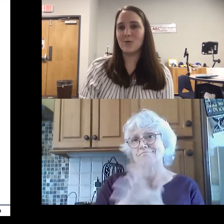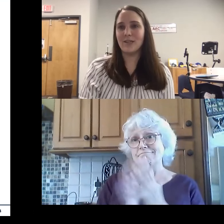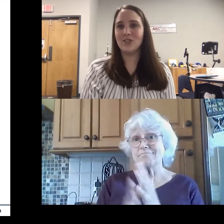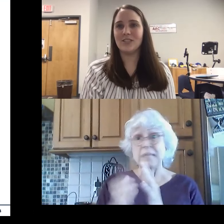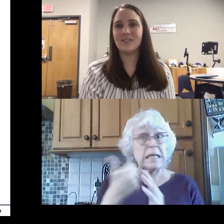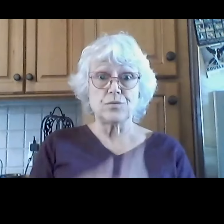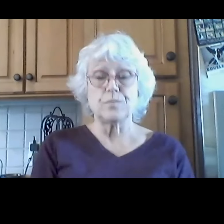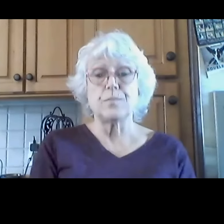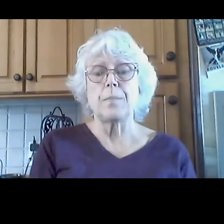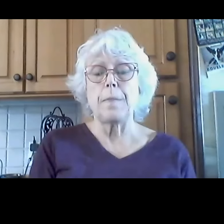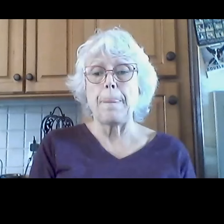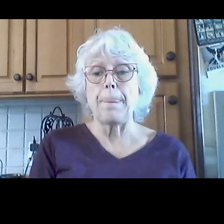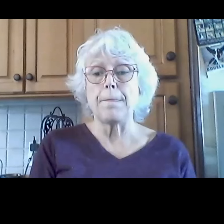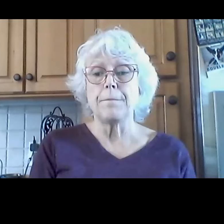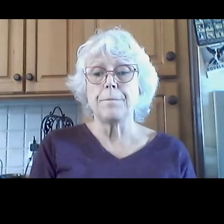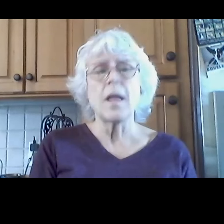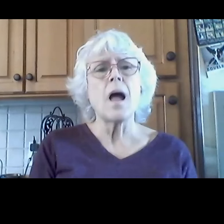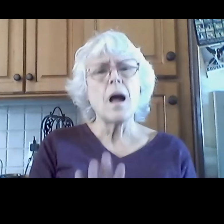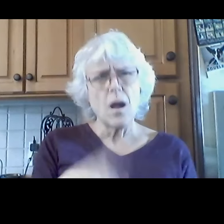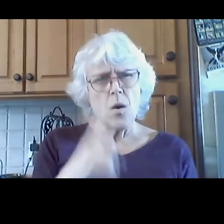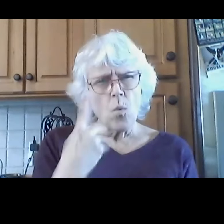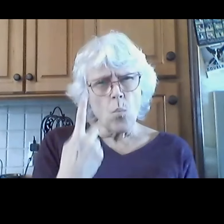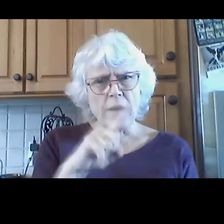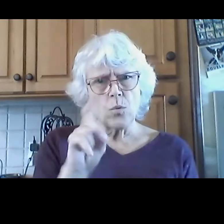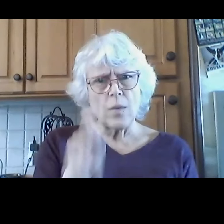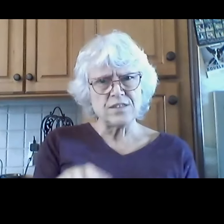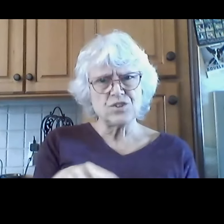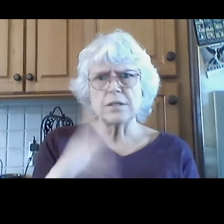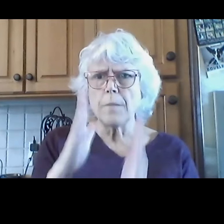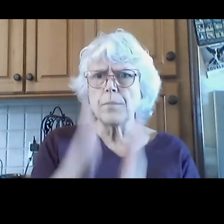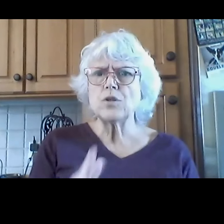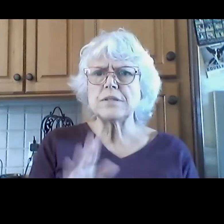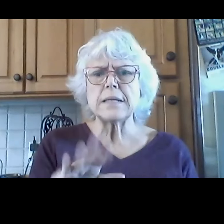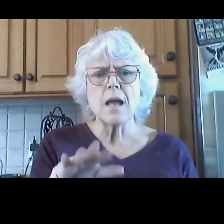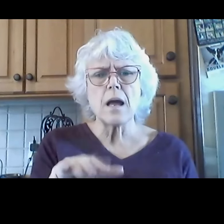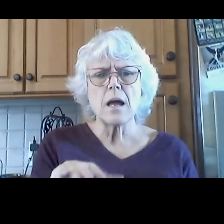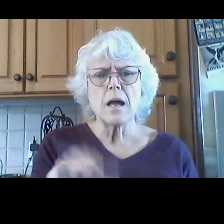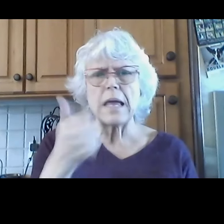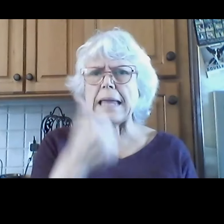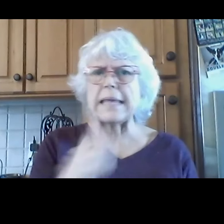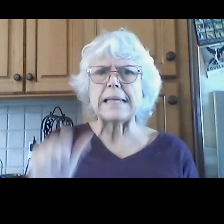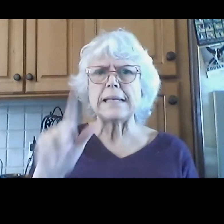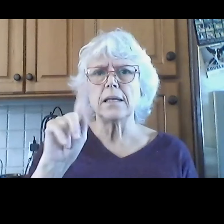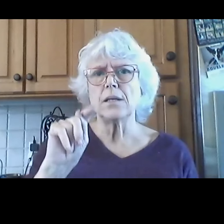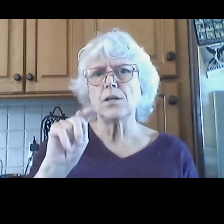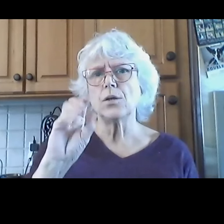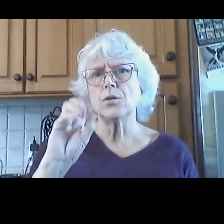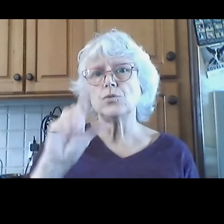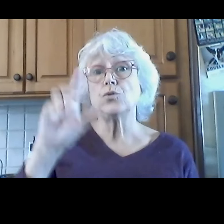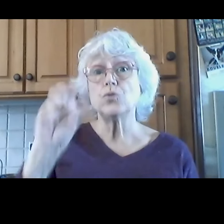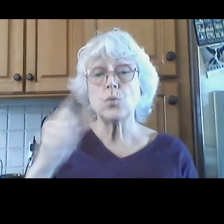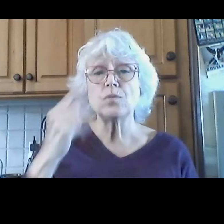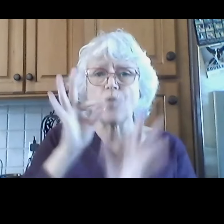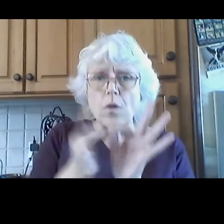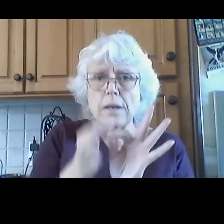have any questions? Brittany, there is one question. Are there any tools for embroidery for individuals